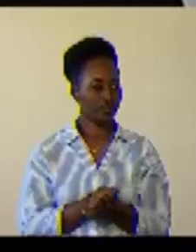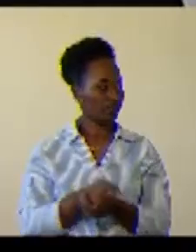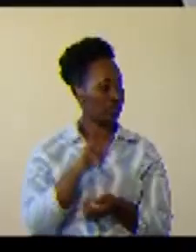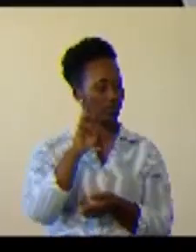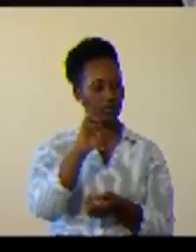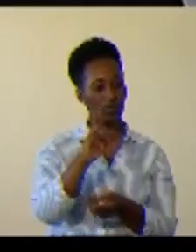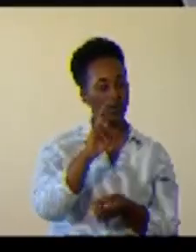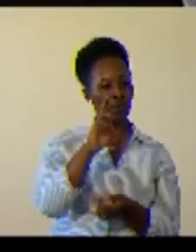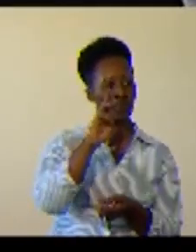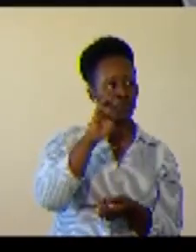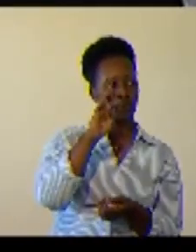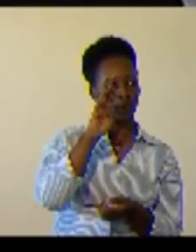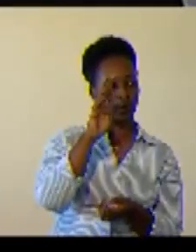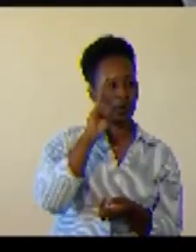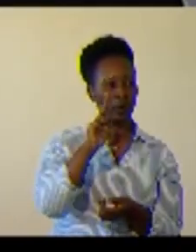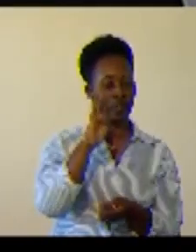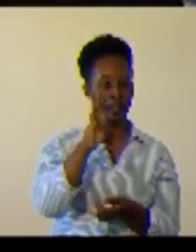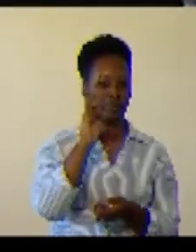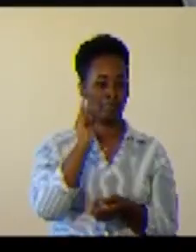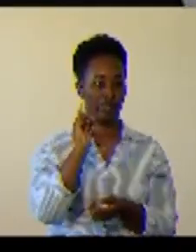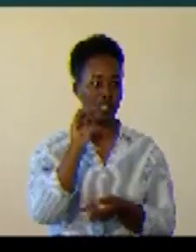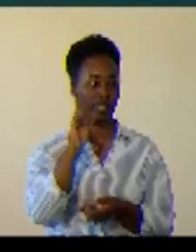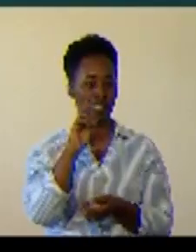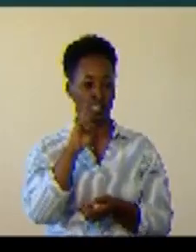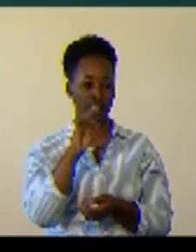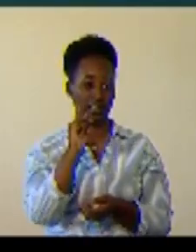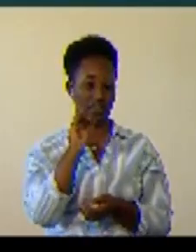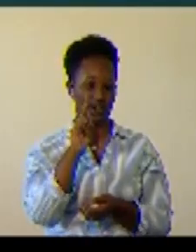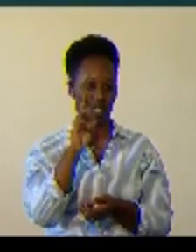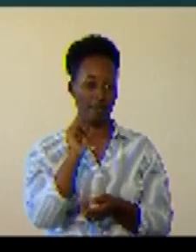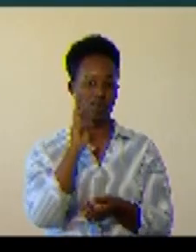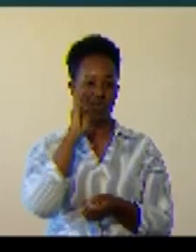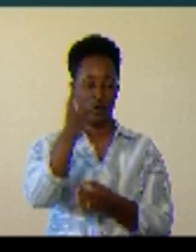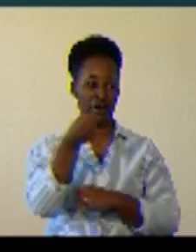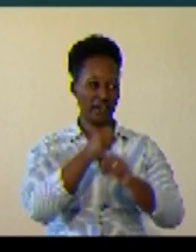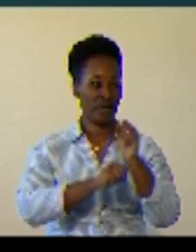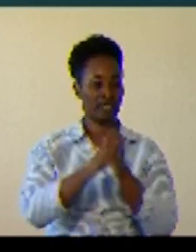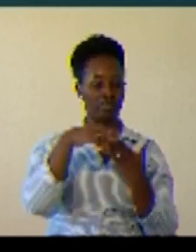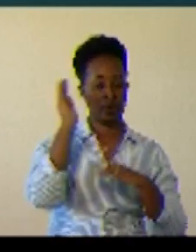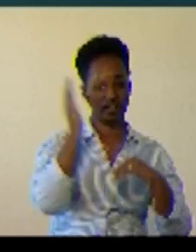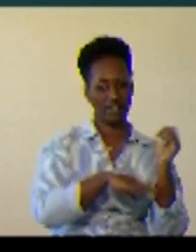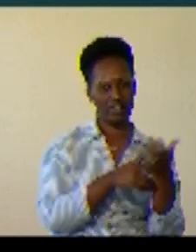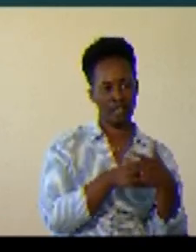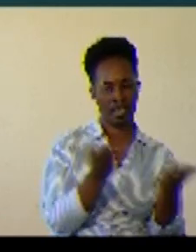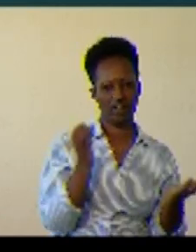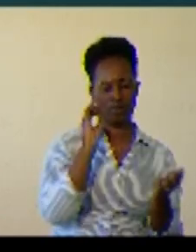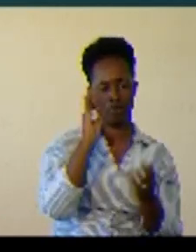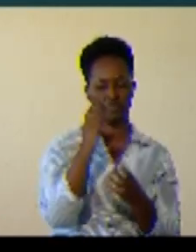rubidium will react more vigorously than any of the two, sodium or